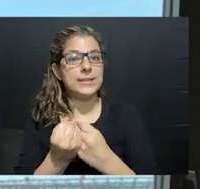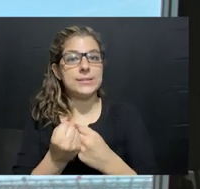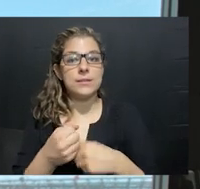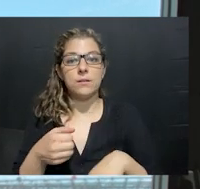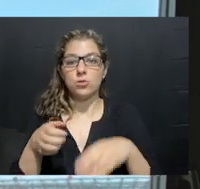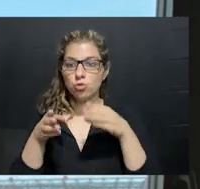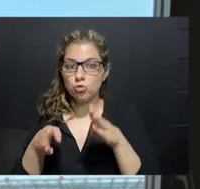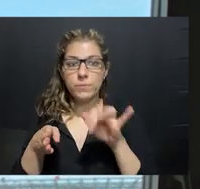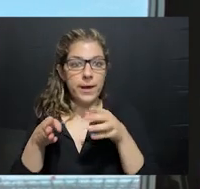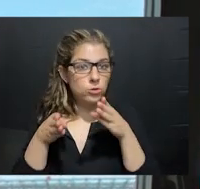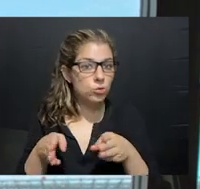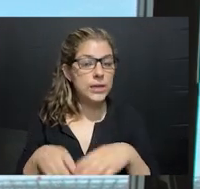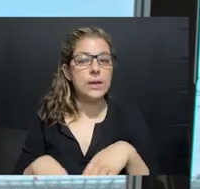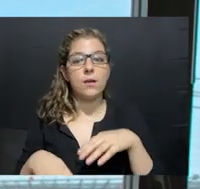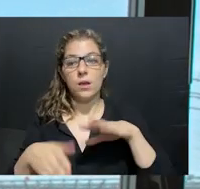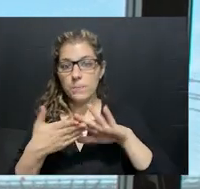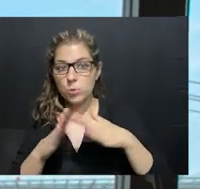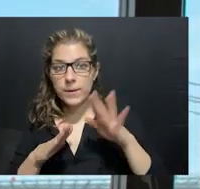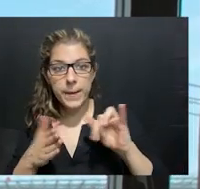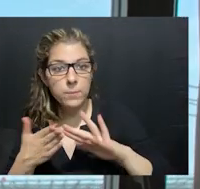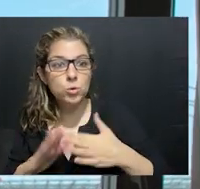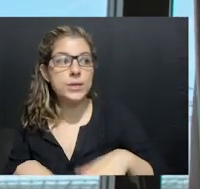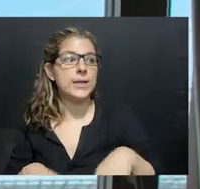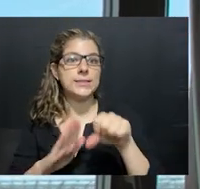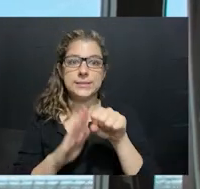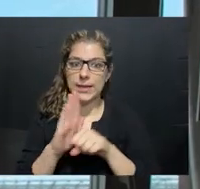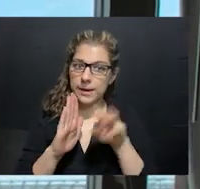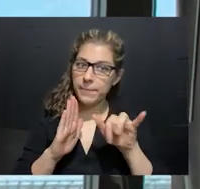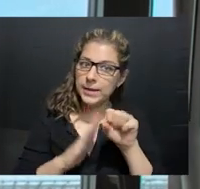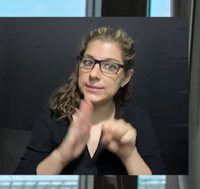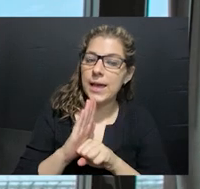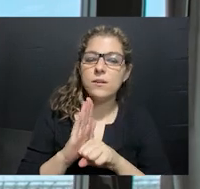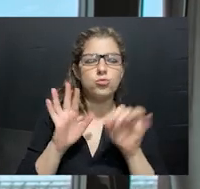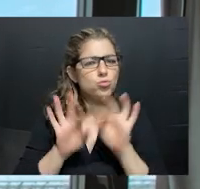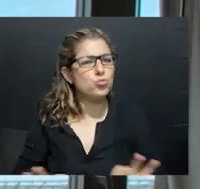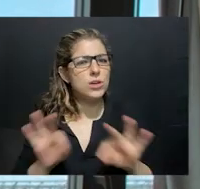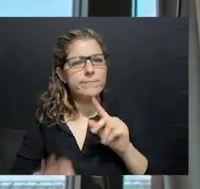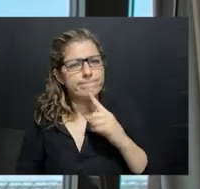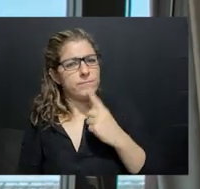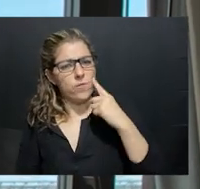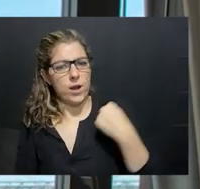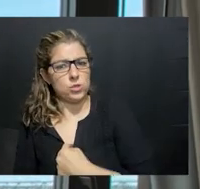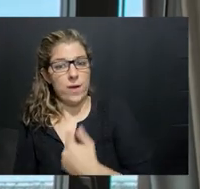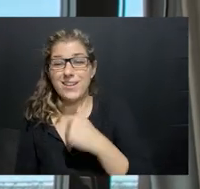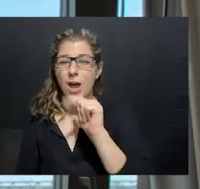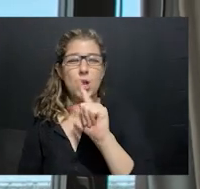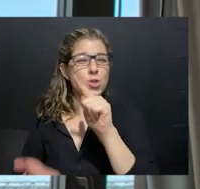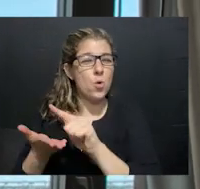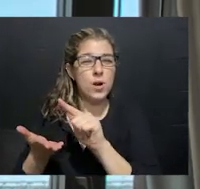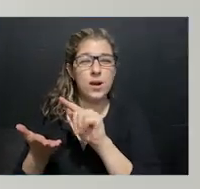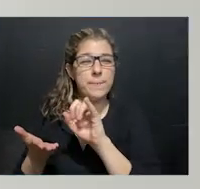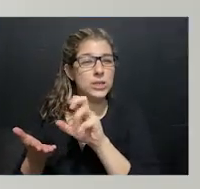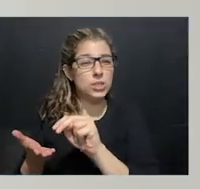by street, community by community, state by state, is going to be critical for us to have not just lower emissions, but